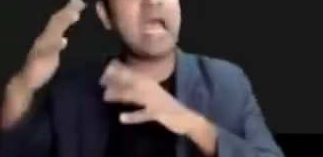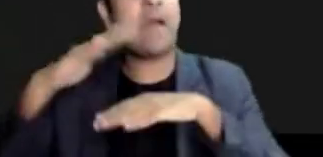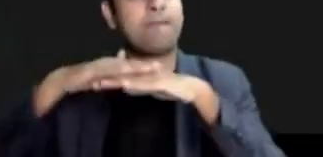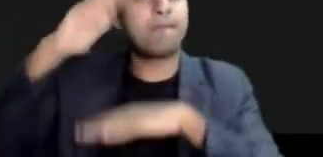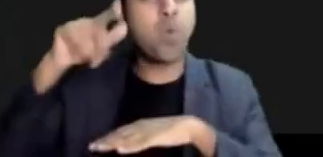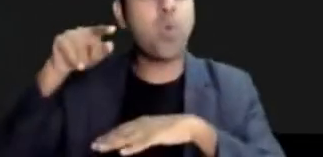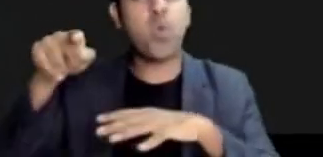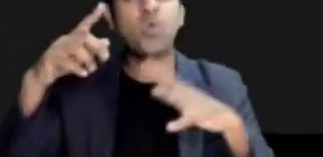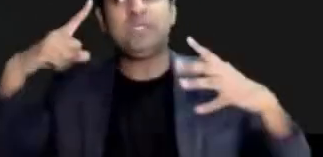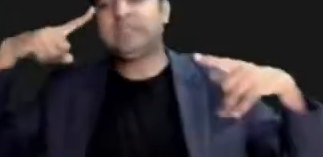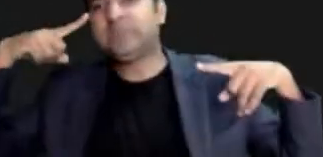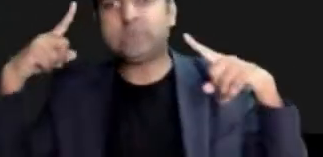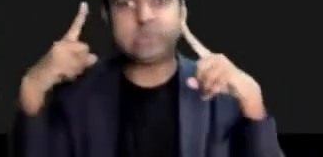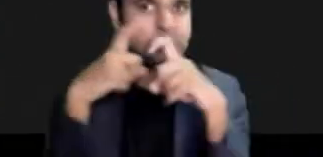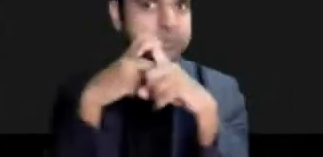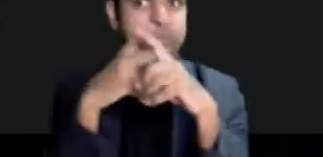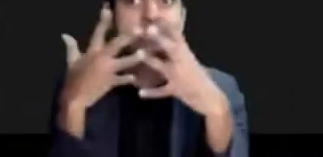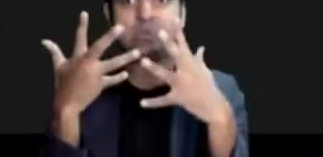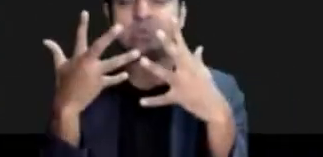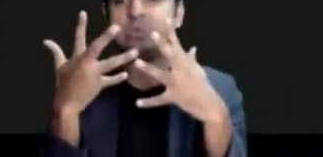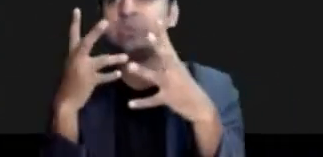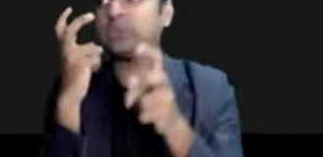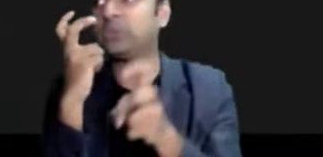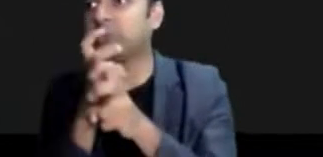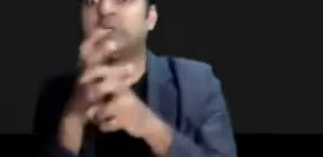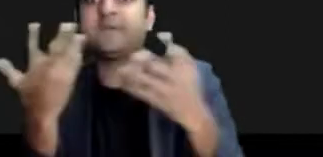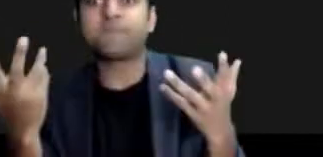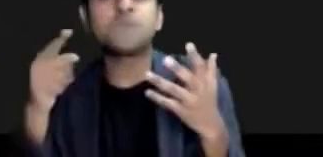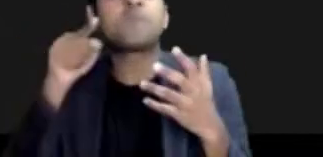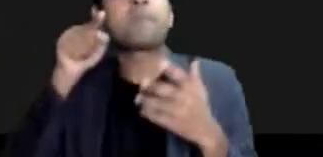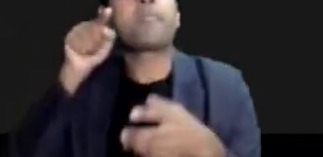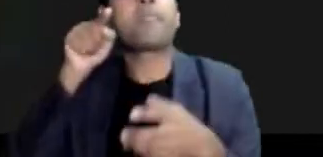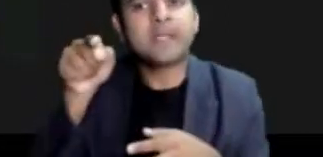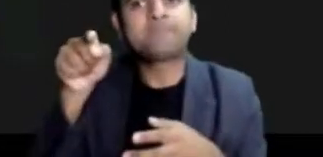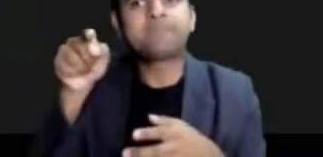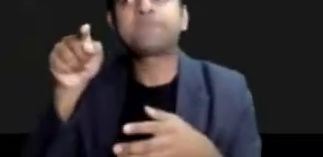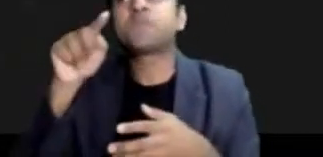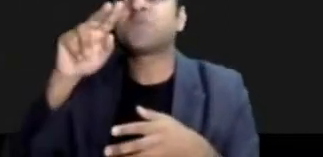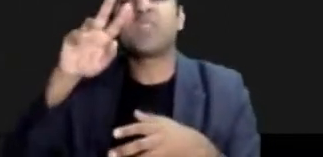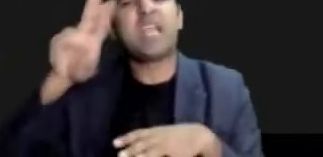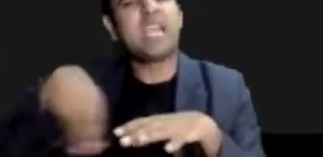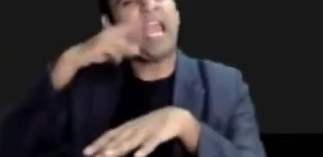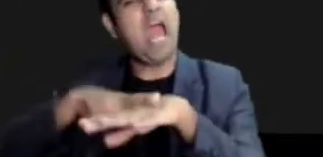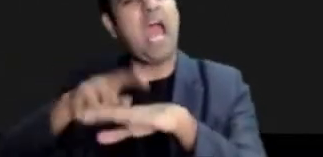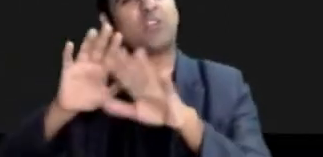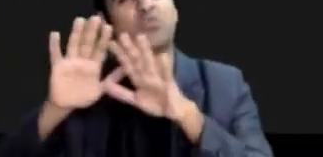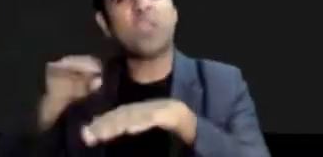of the whole society approach and whole government approach, which I will explain in a minute.